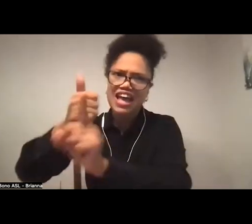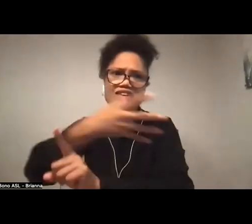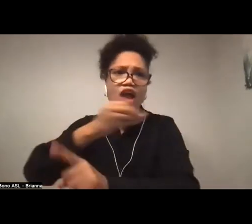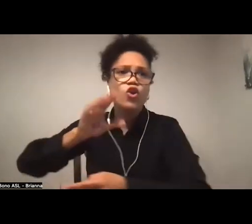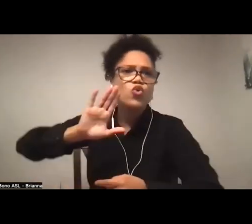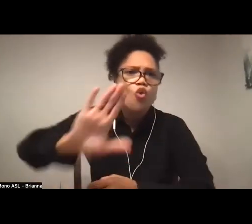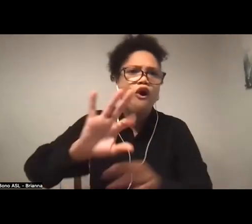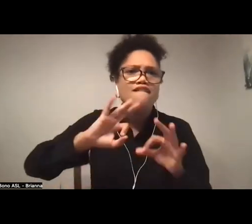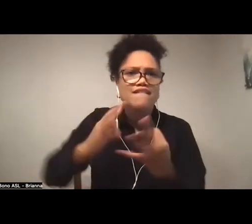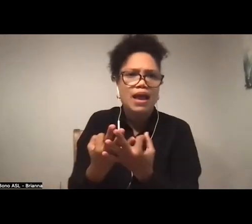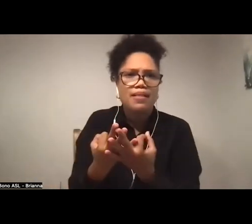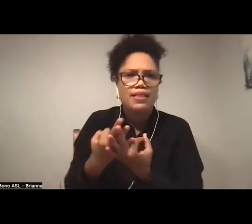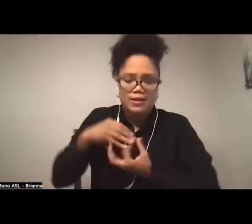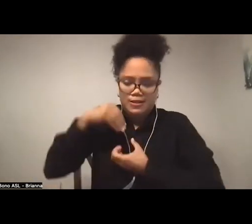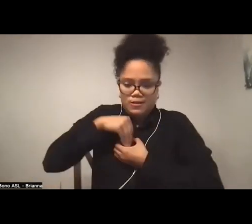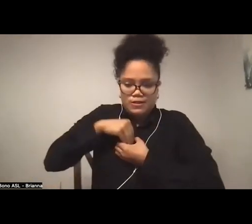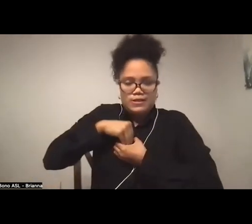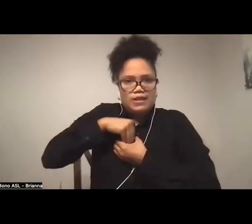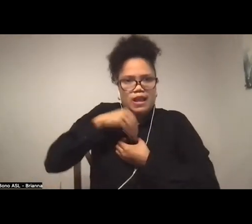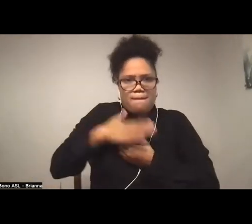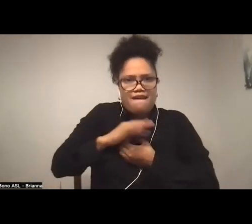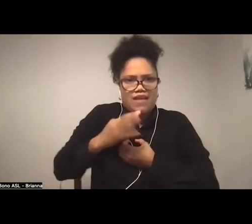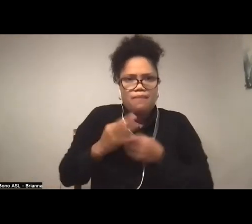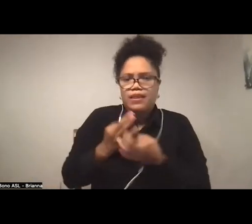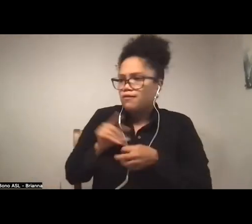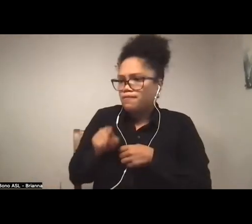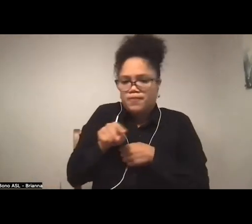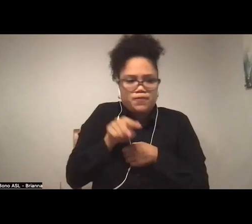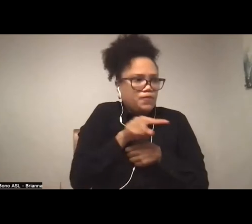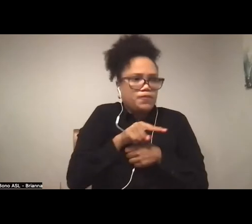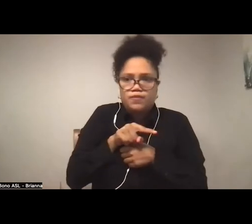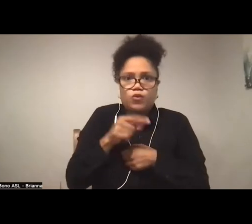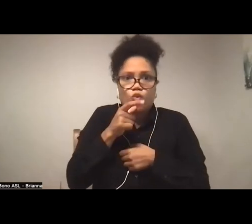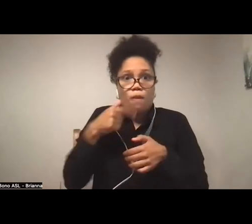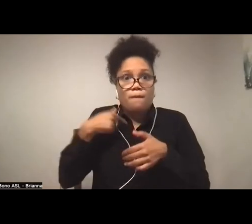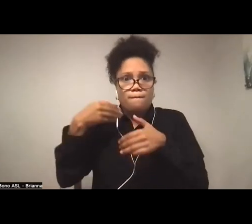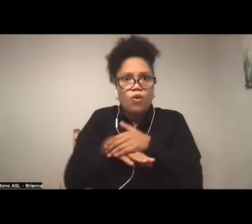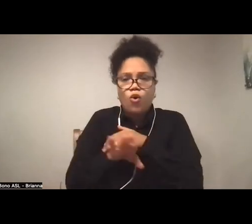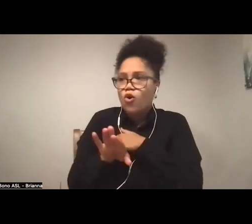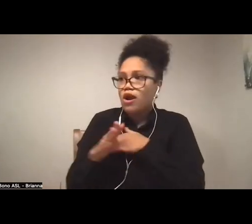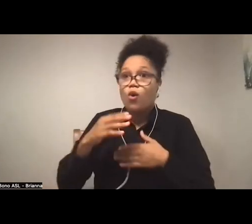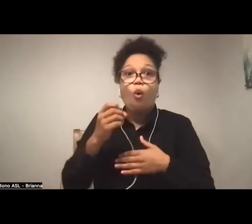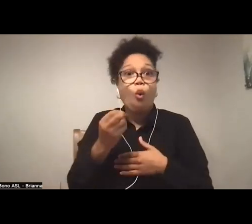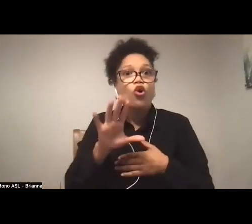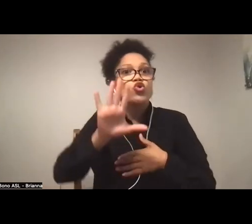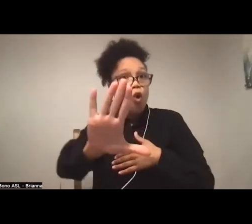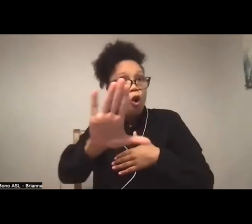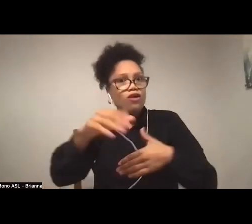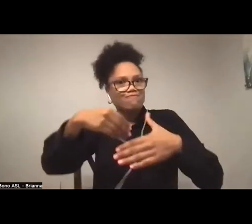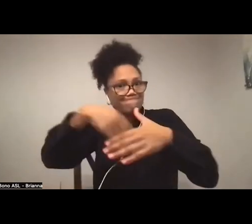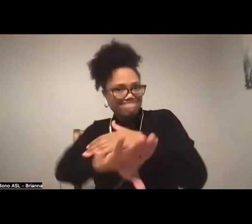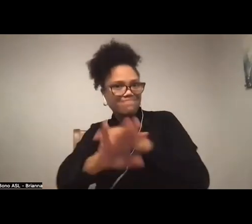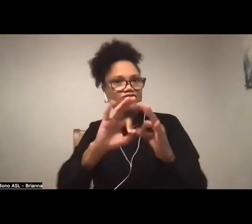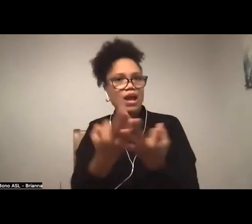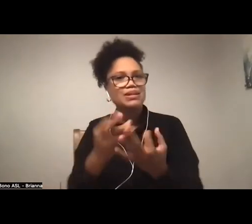family that you are a part of, that you were either born into or that you have built, right? Your secondary family, as